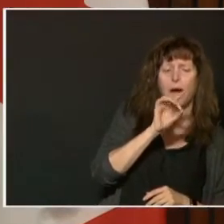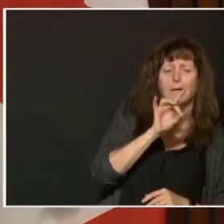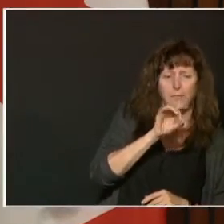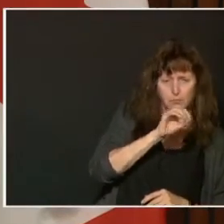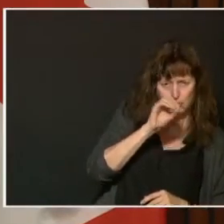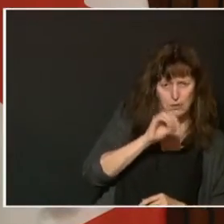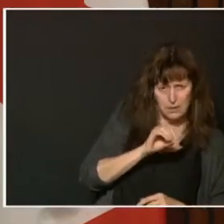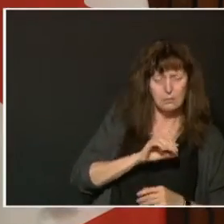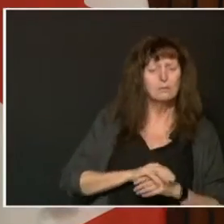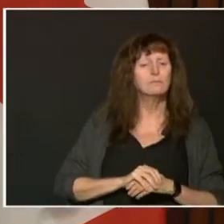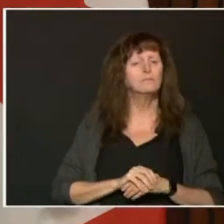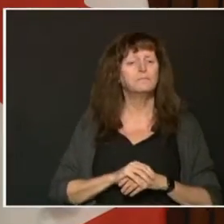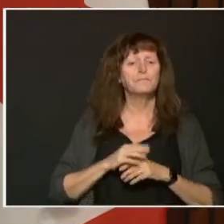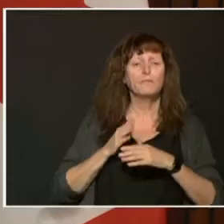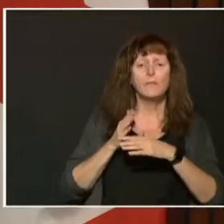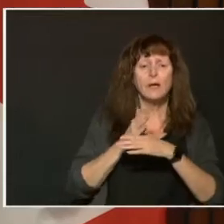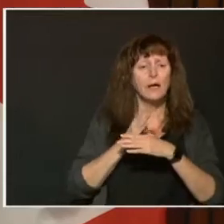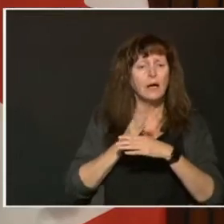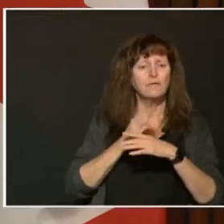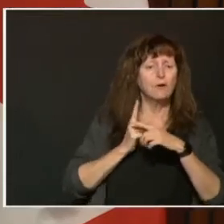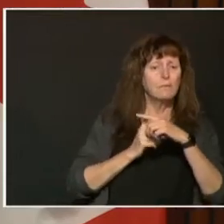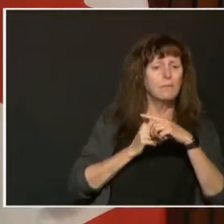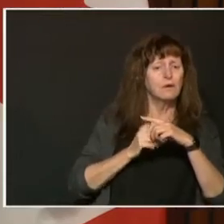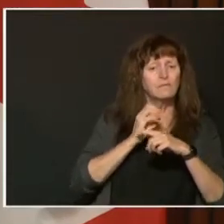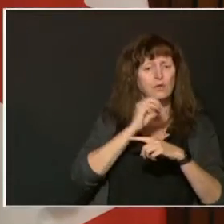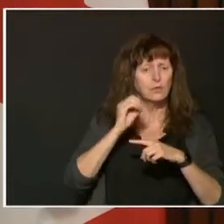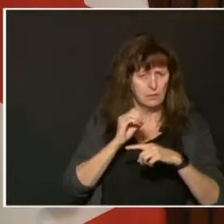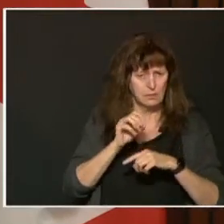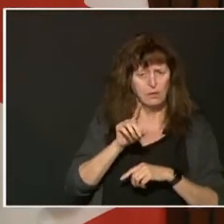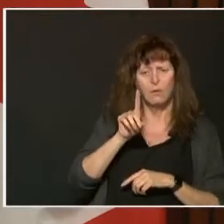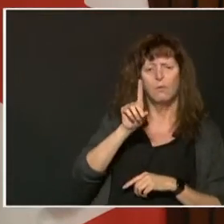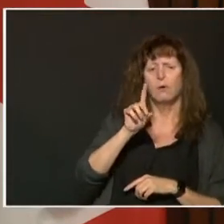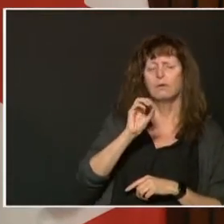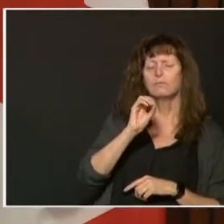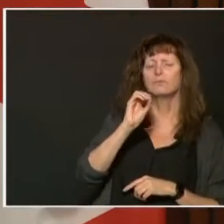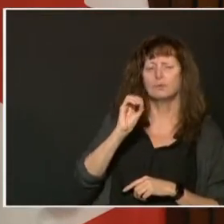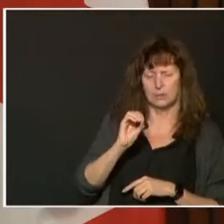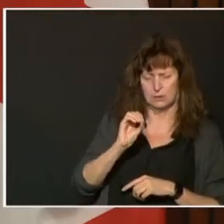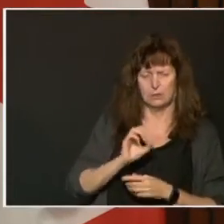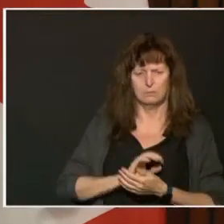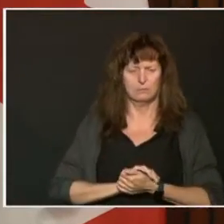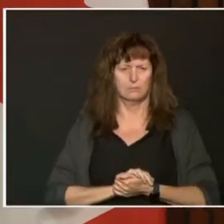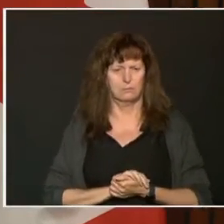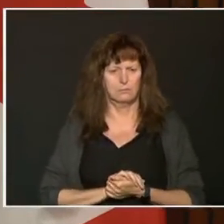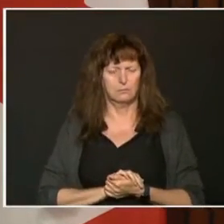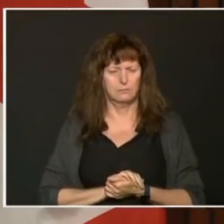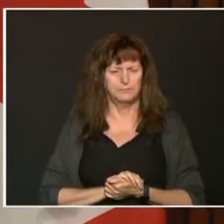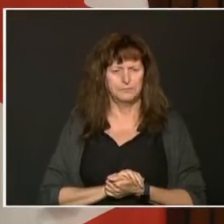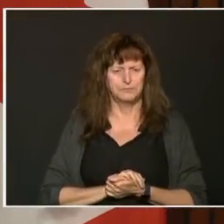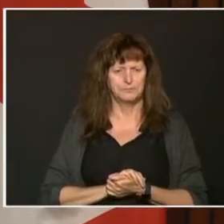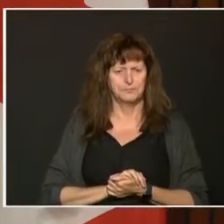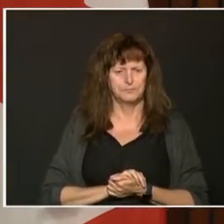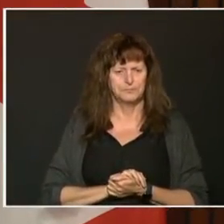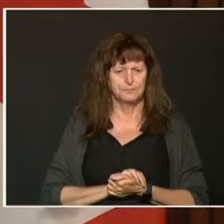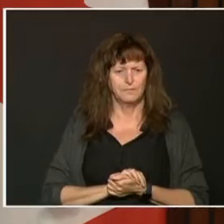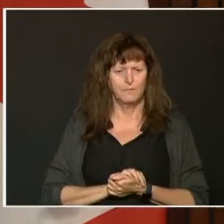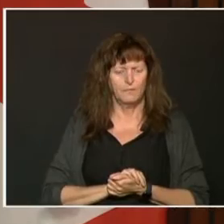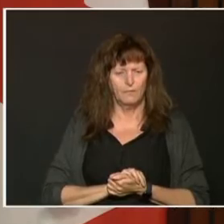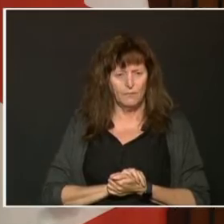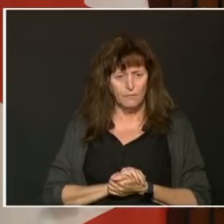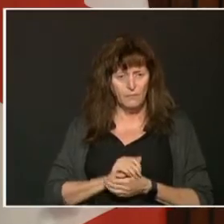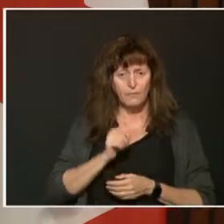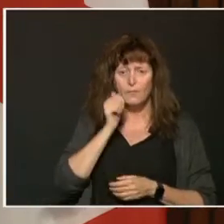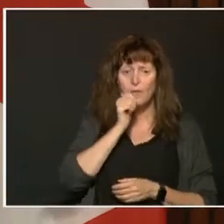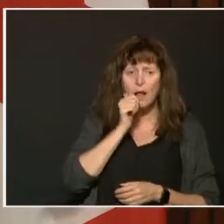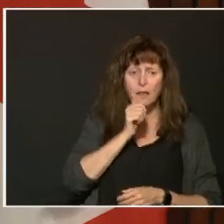positivity rating in the last 7 days is 1%. Our current 7-day average for daily shots in arms